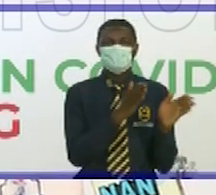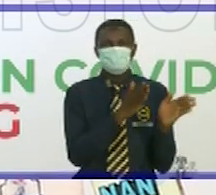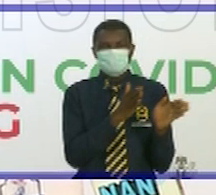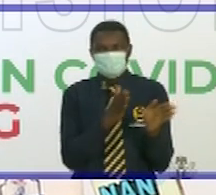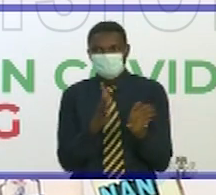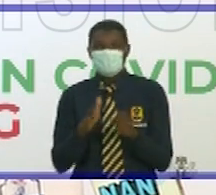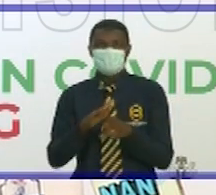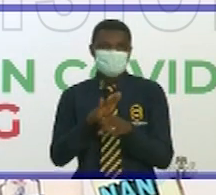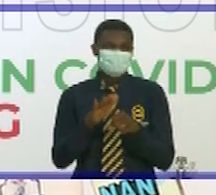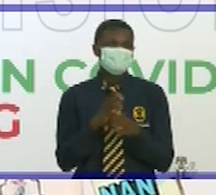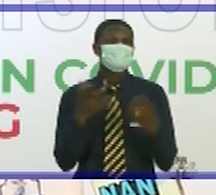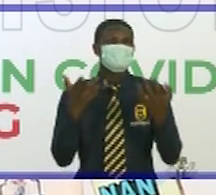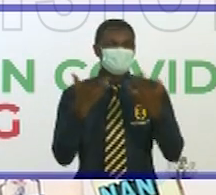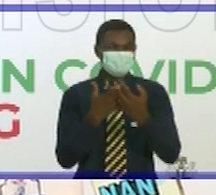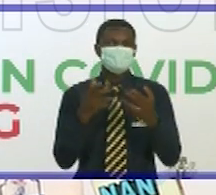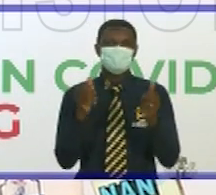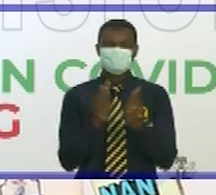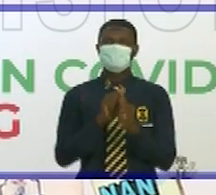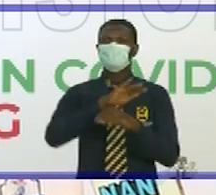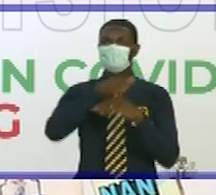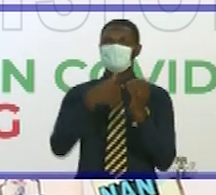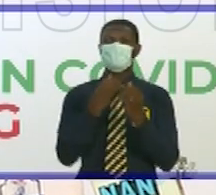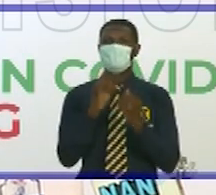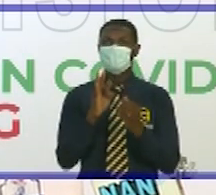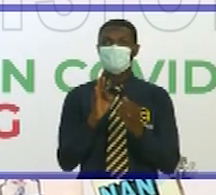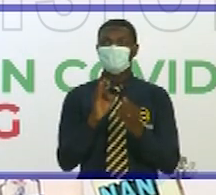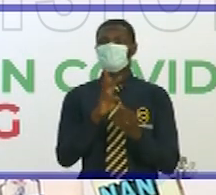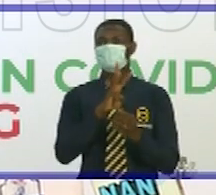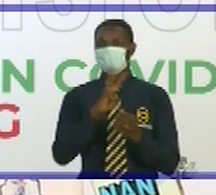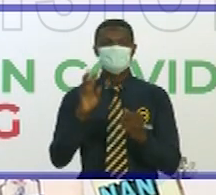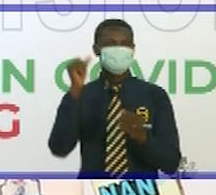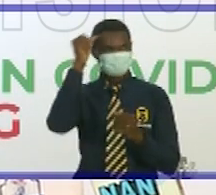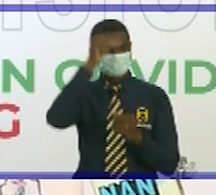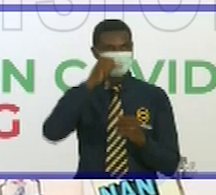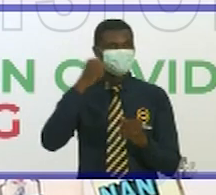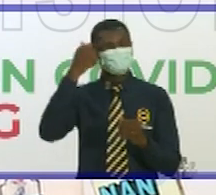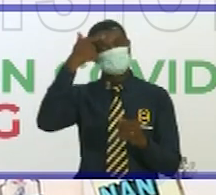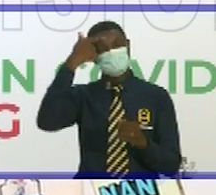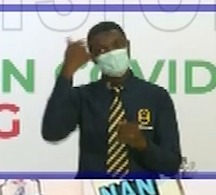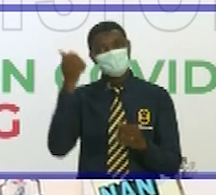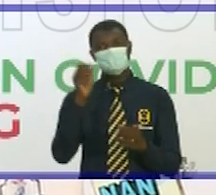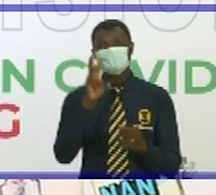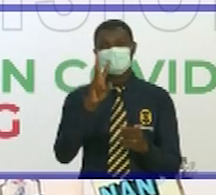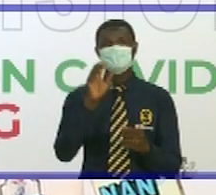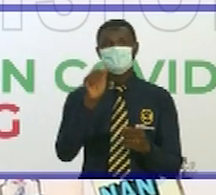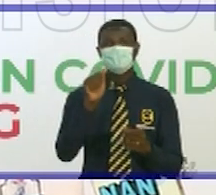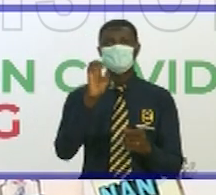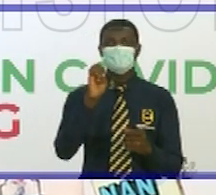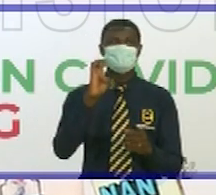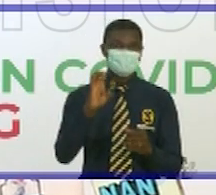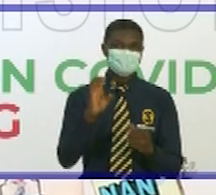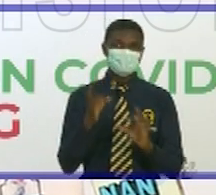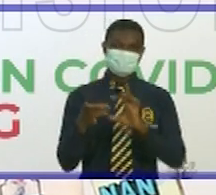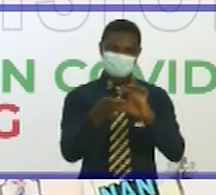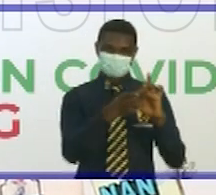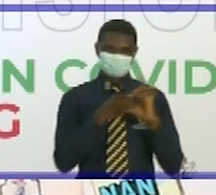rest of West Africa and operating at the same time. Because the unanimity with which WAEC has always worked is still very important to